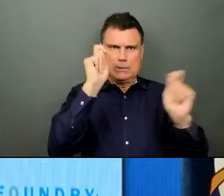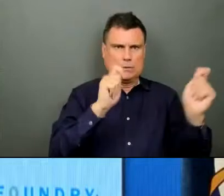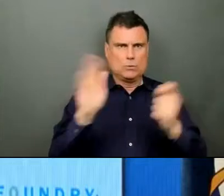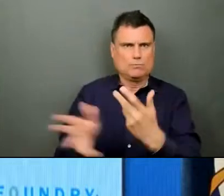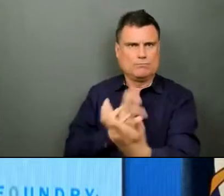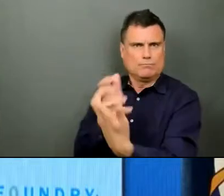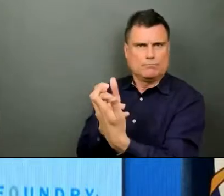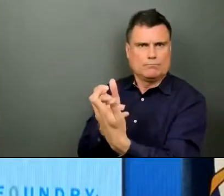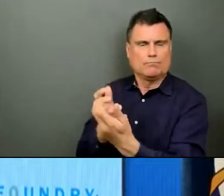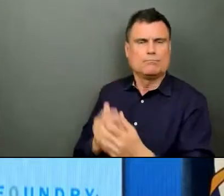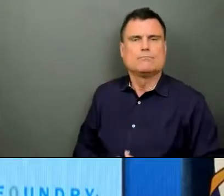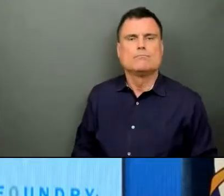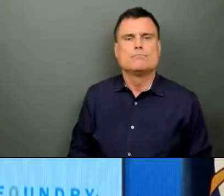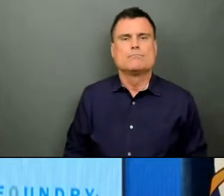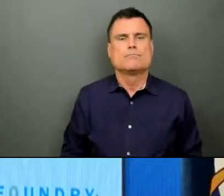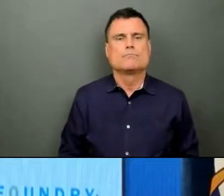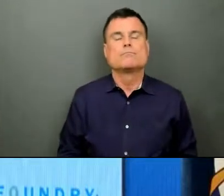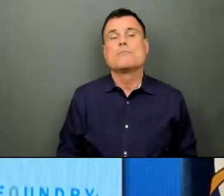Trends.